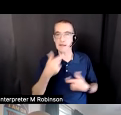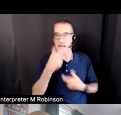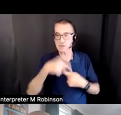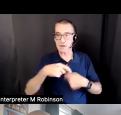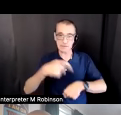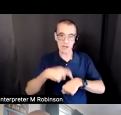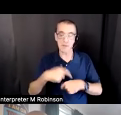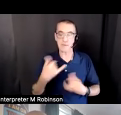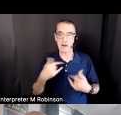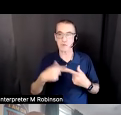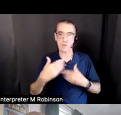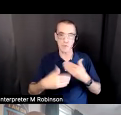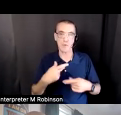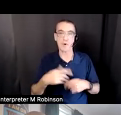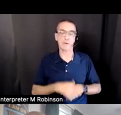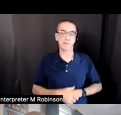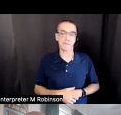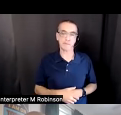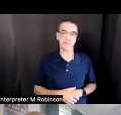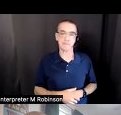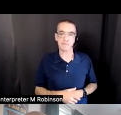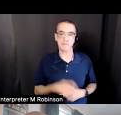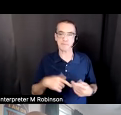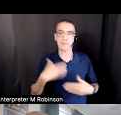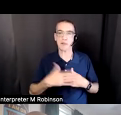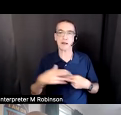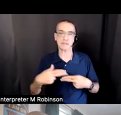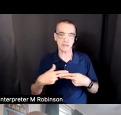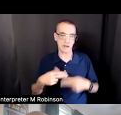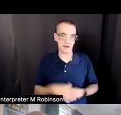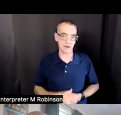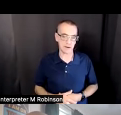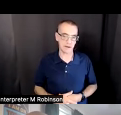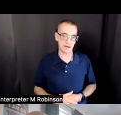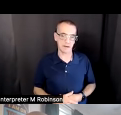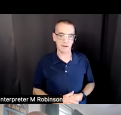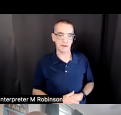am going to move us along to the next slide.